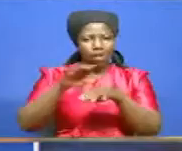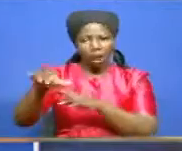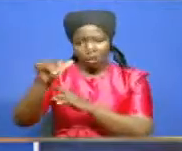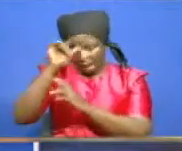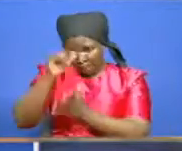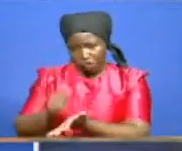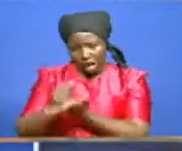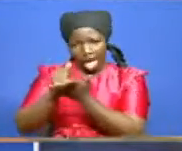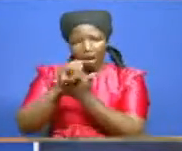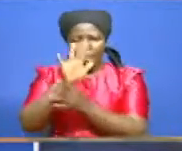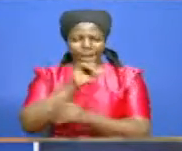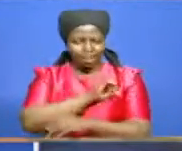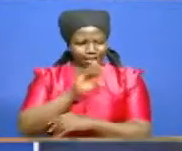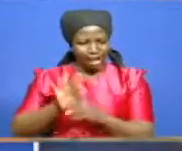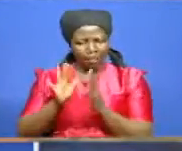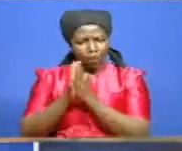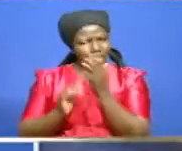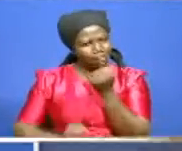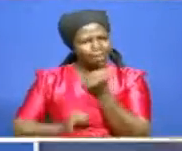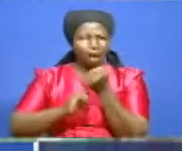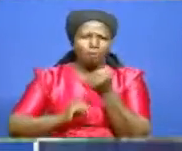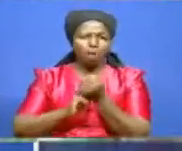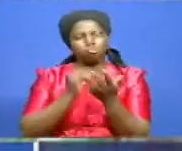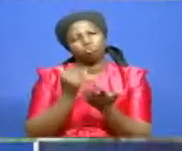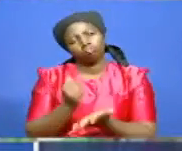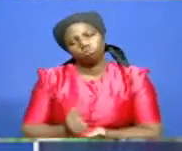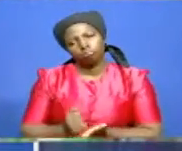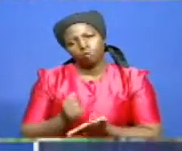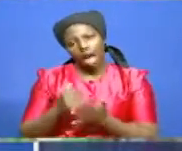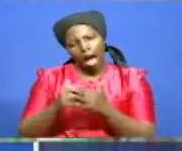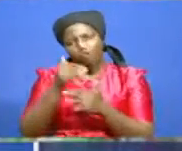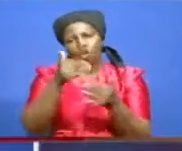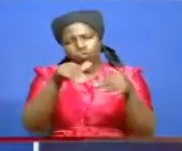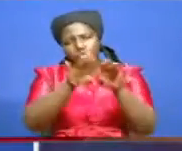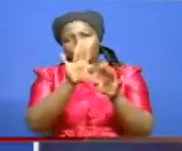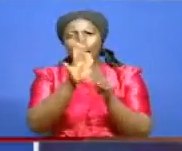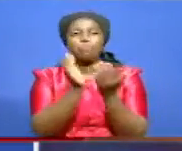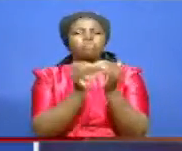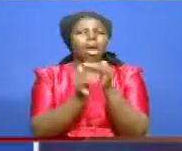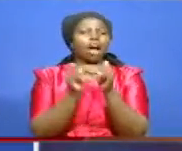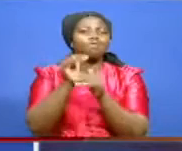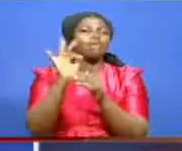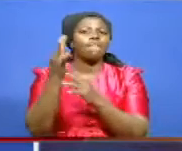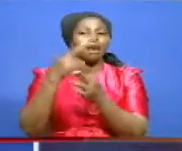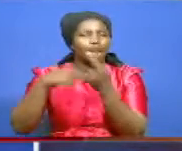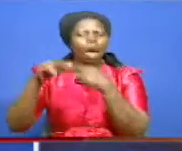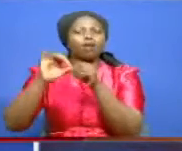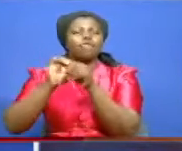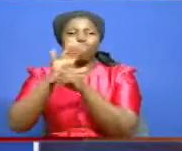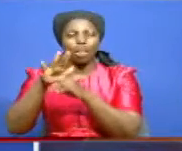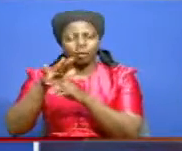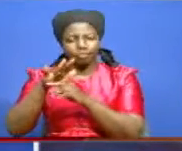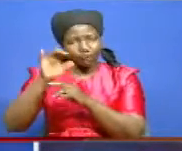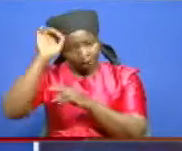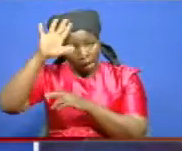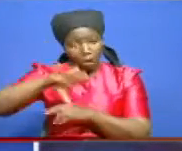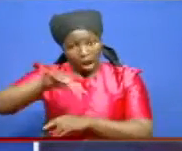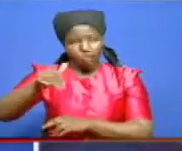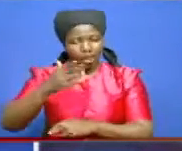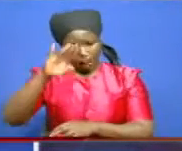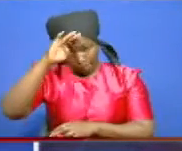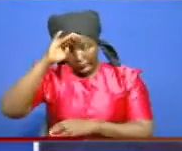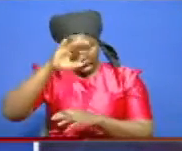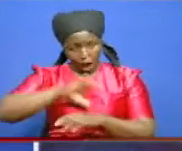with relief aid after the closure of their premises following the third wave of COVID-19. Kiambu County Bar Owners Association